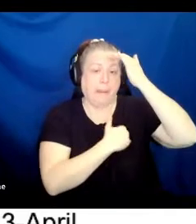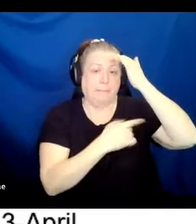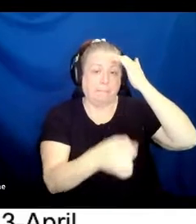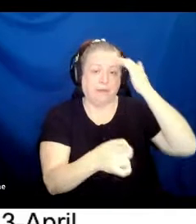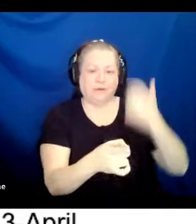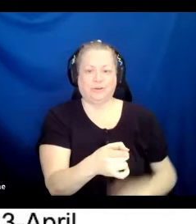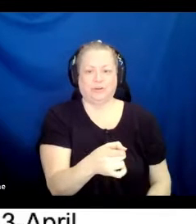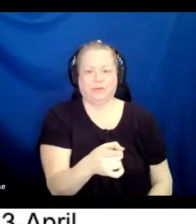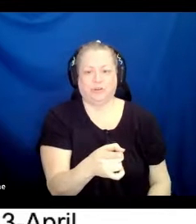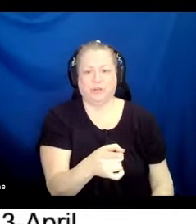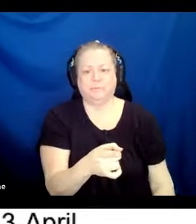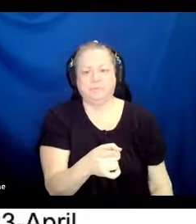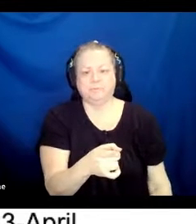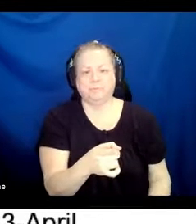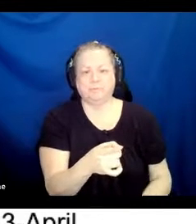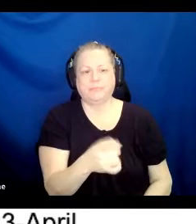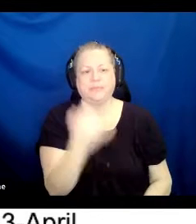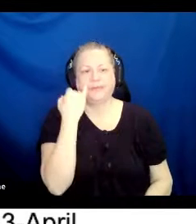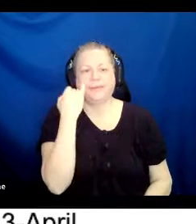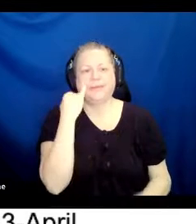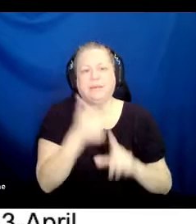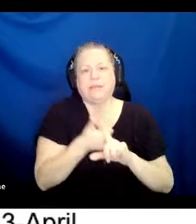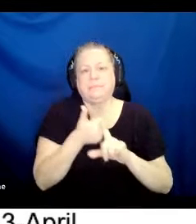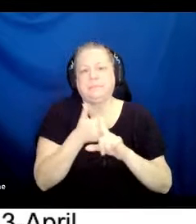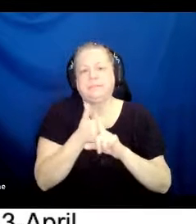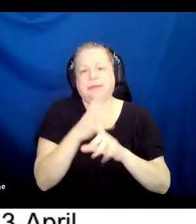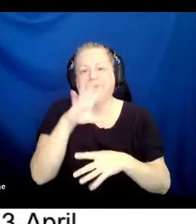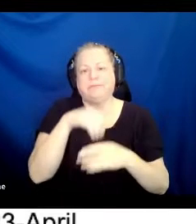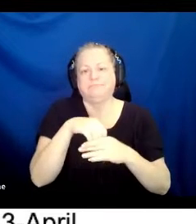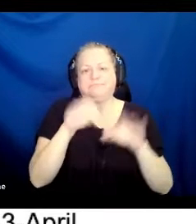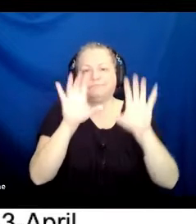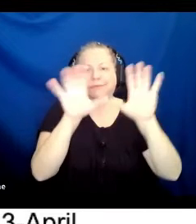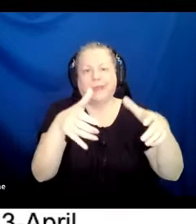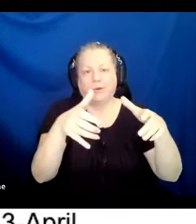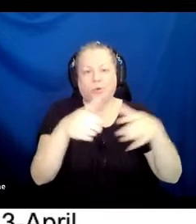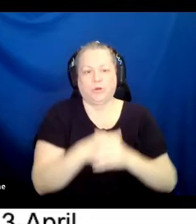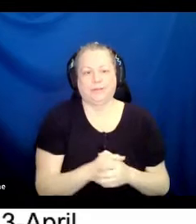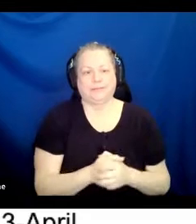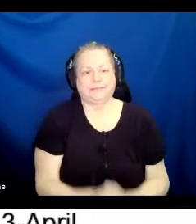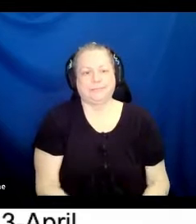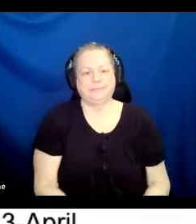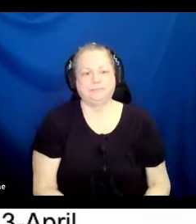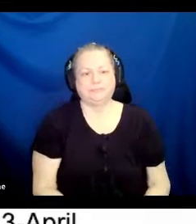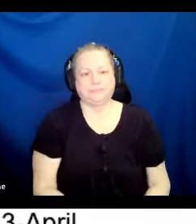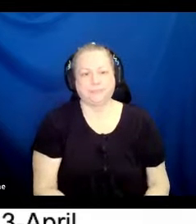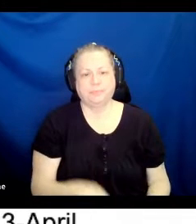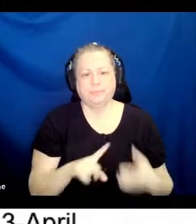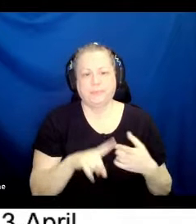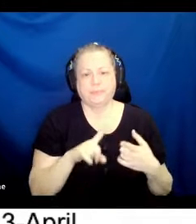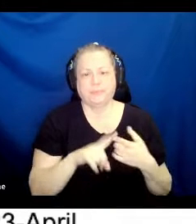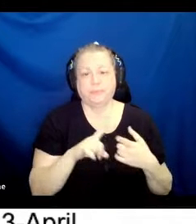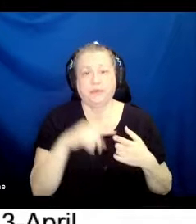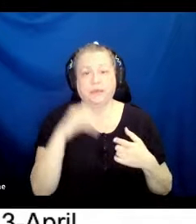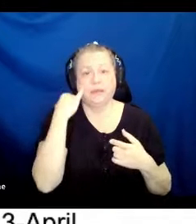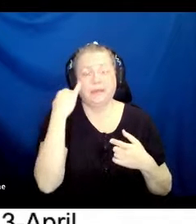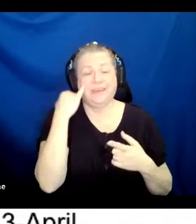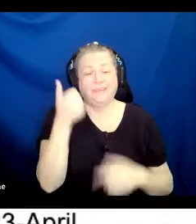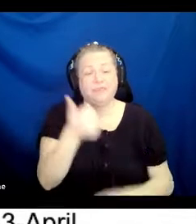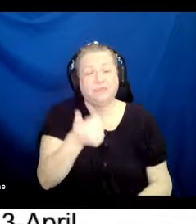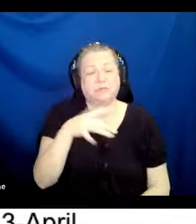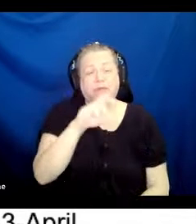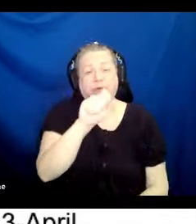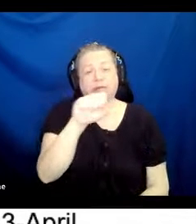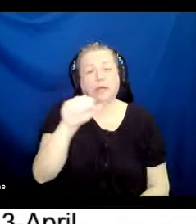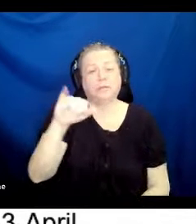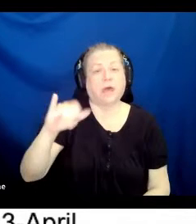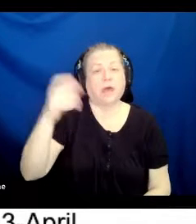to the following categories who may be automatically renewed. This includes members who are receiving